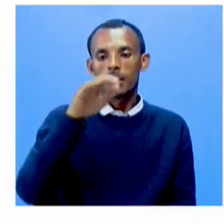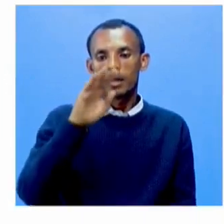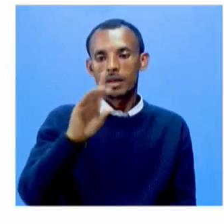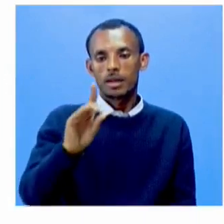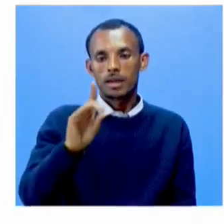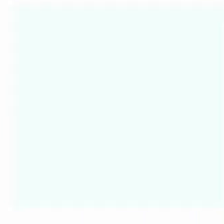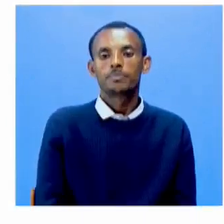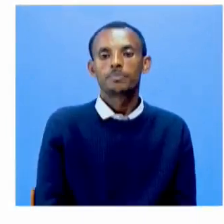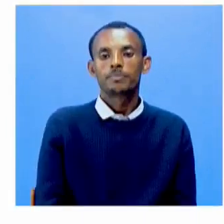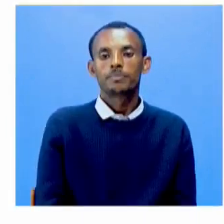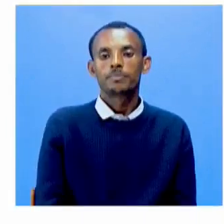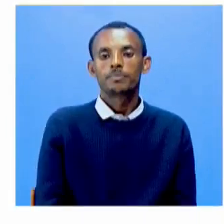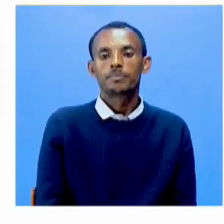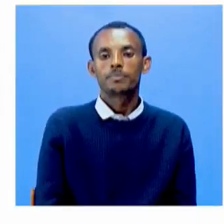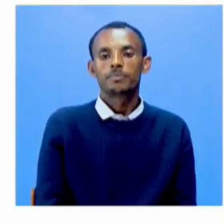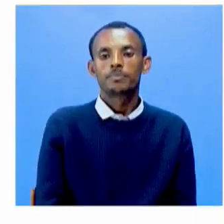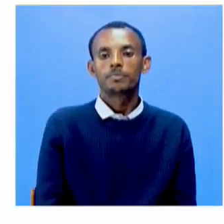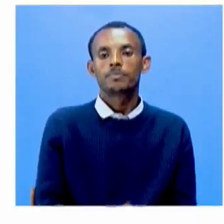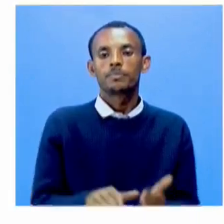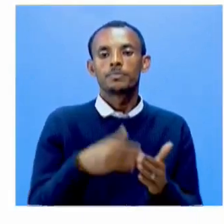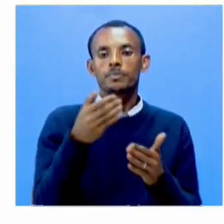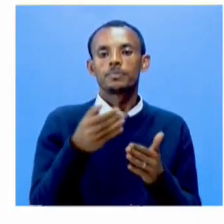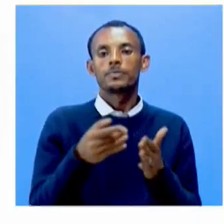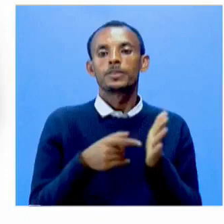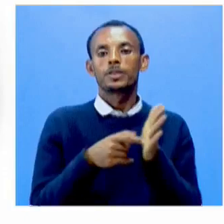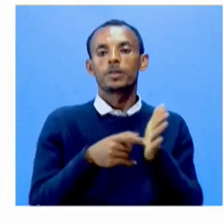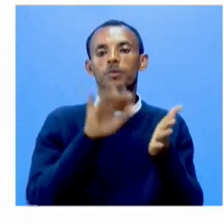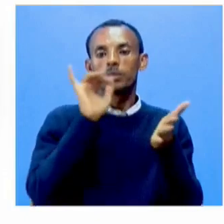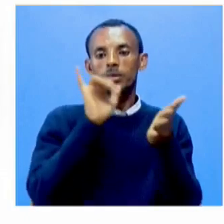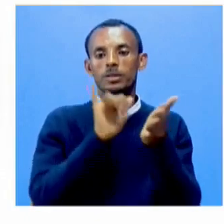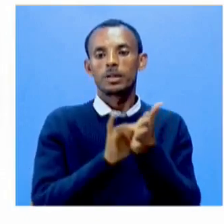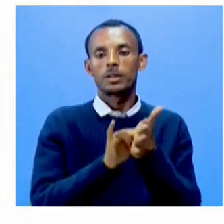ABD. Then show that triangle